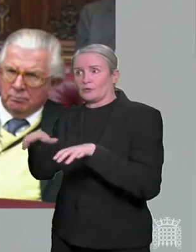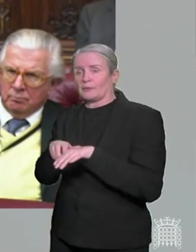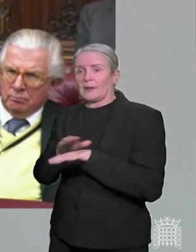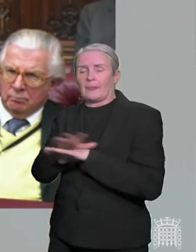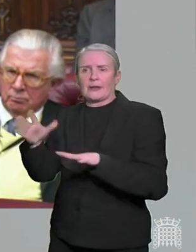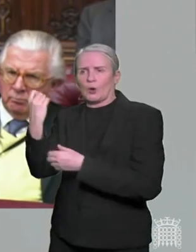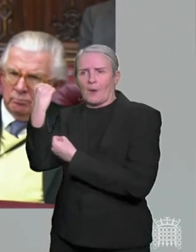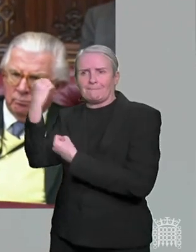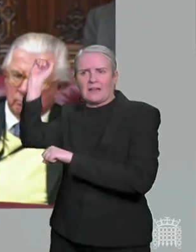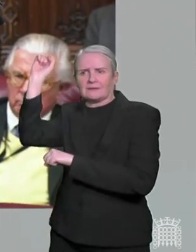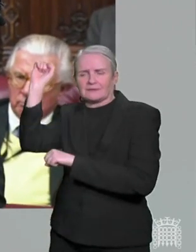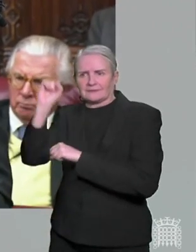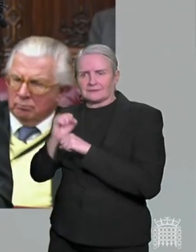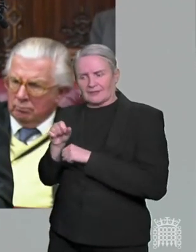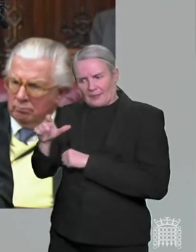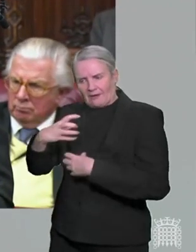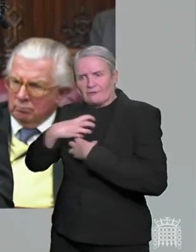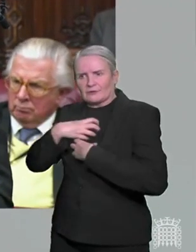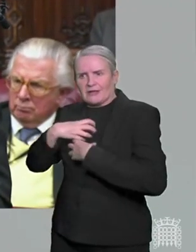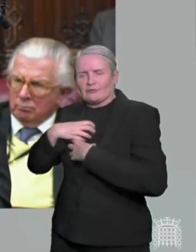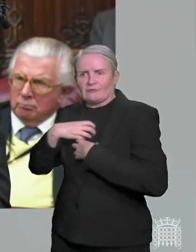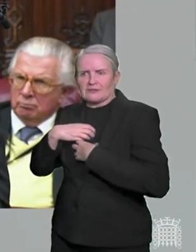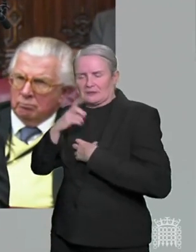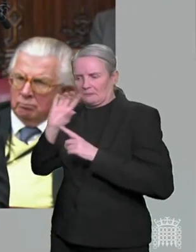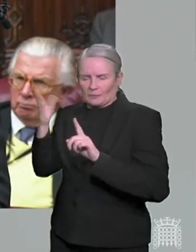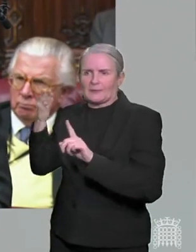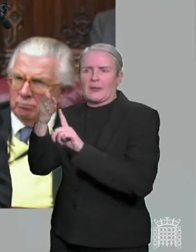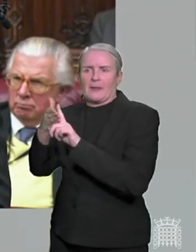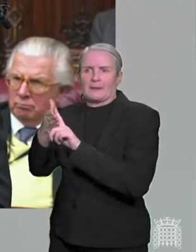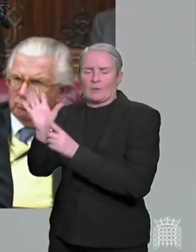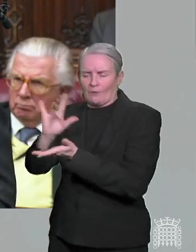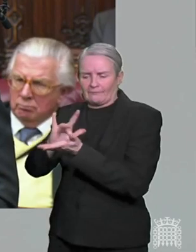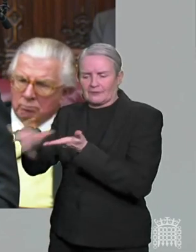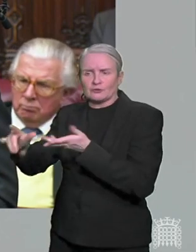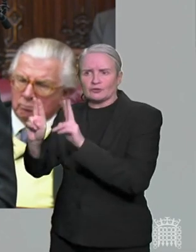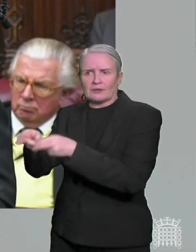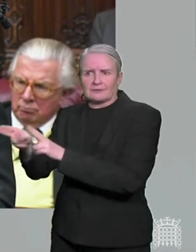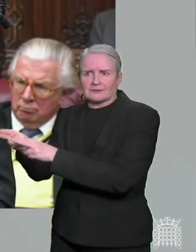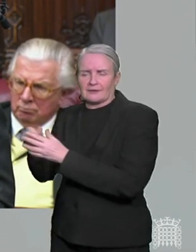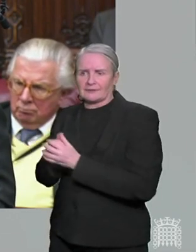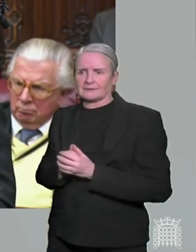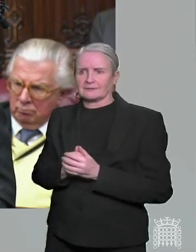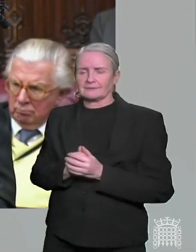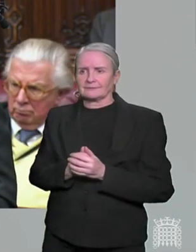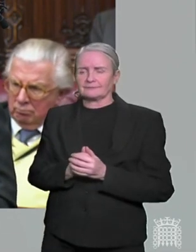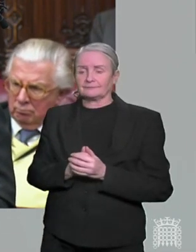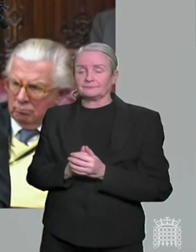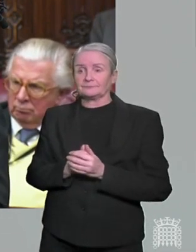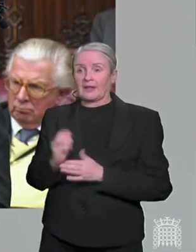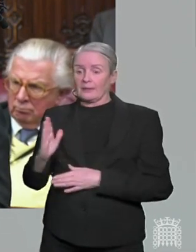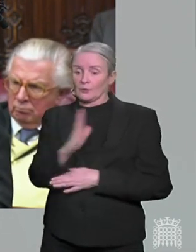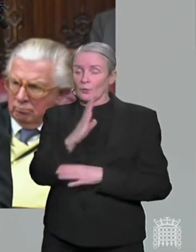militants. The Palestinian Authority has lost control of large cities in the West Bank